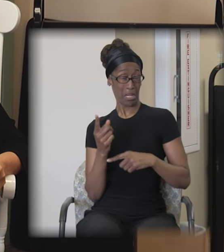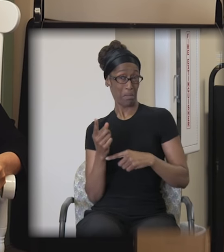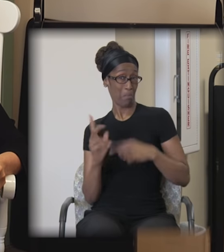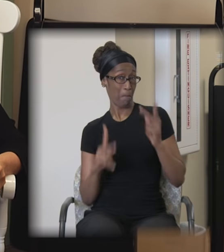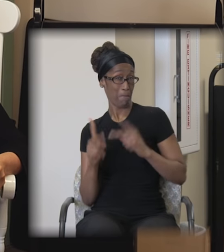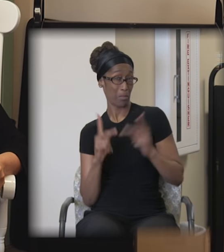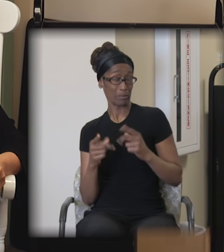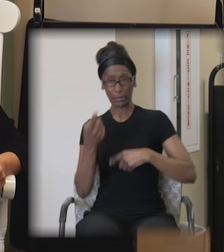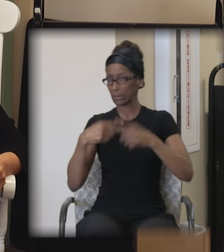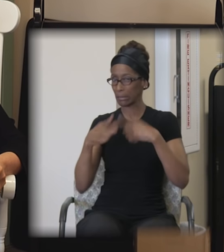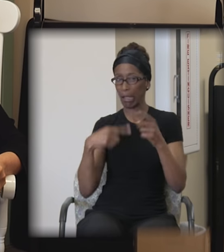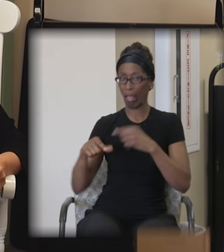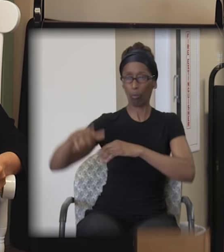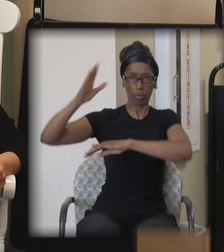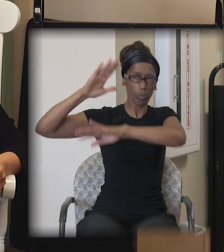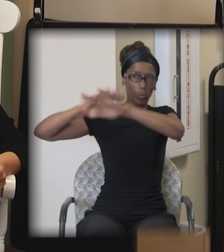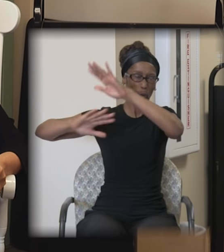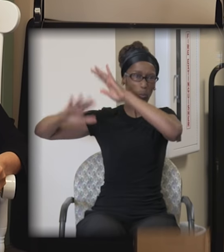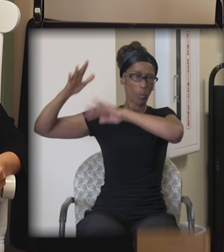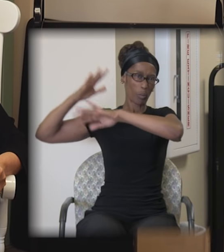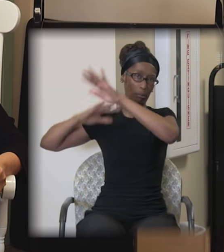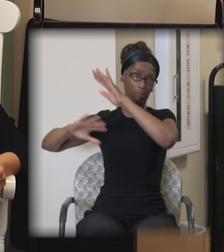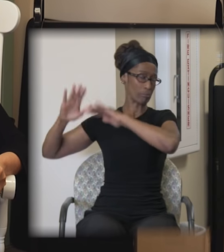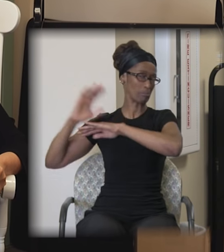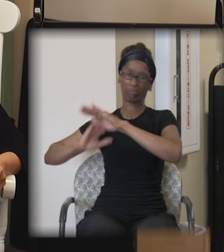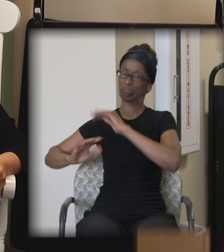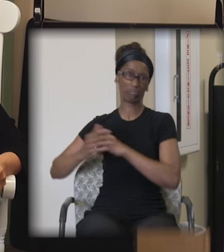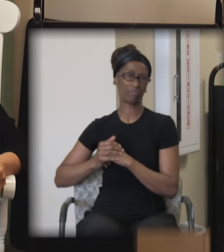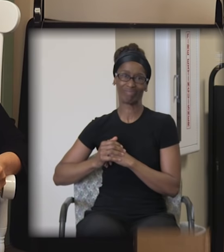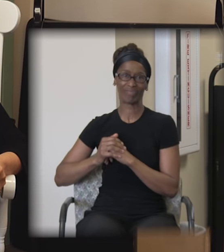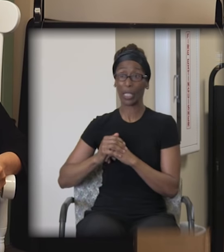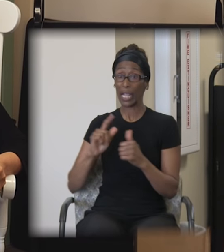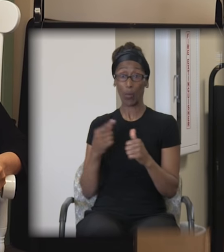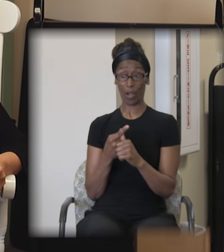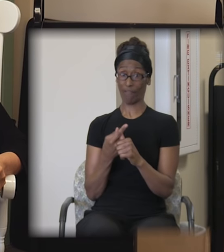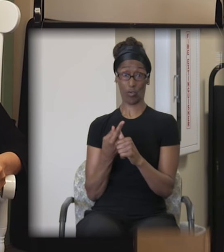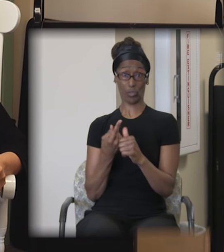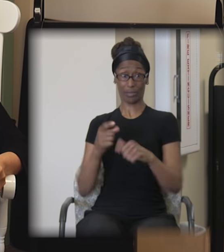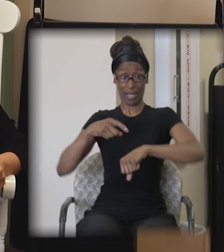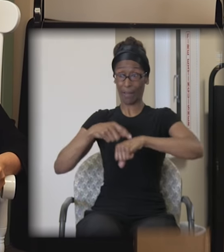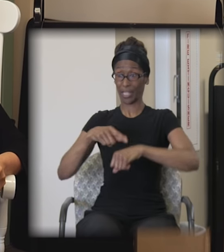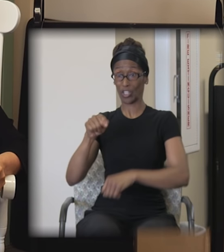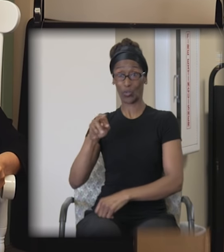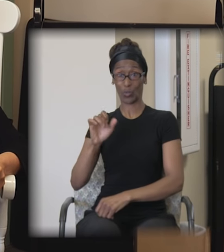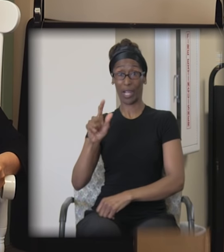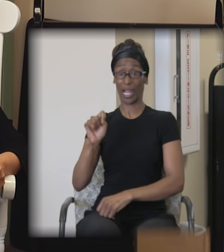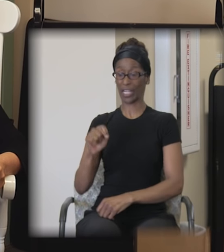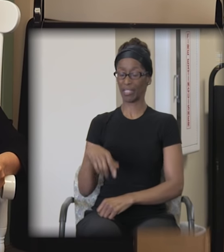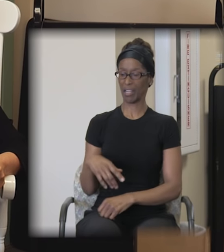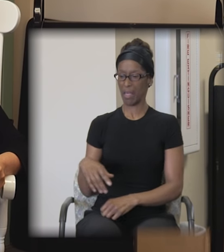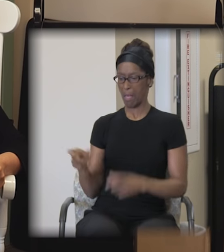the 1880s and certainly not in baseball. He won a spot on the first team he tried out for. But the manager